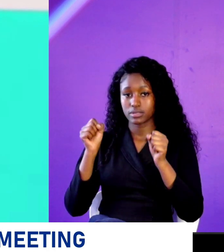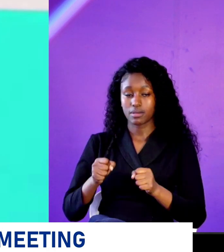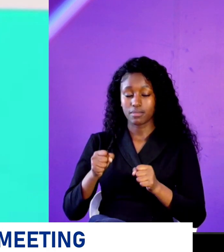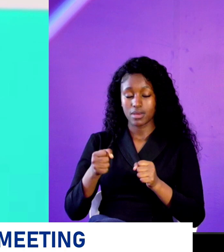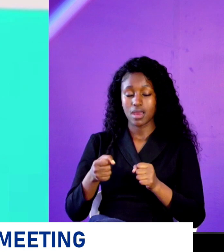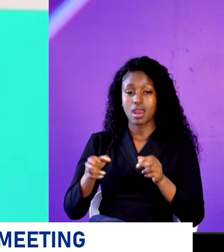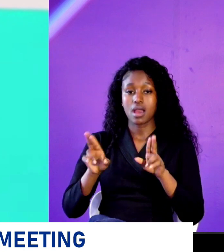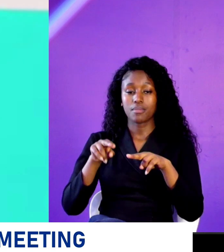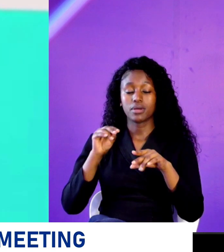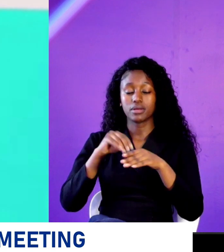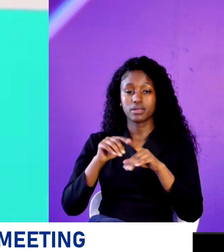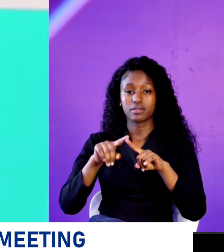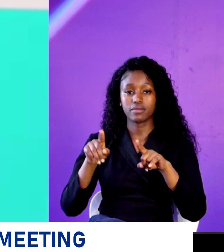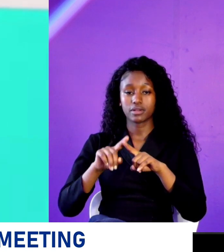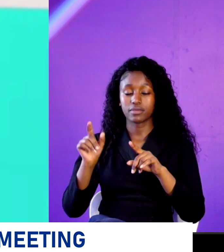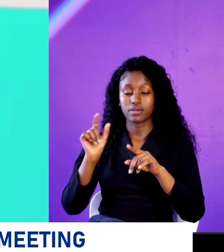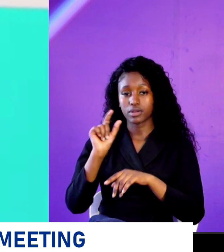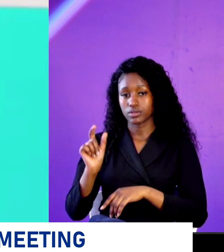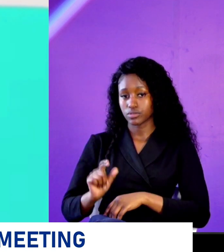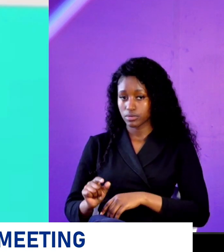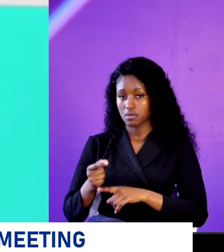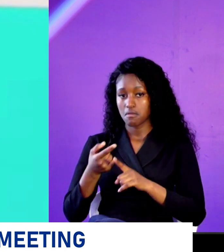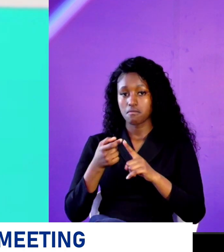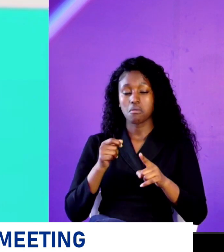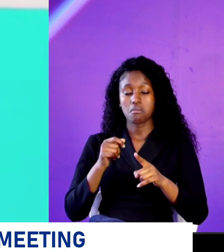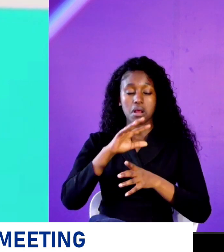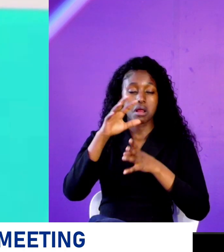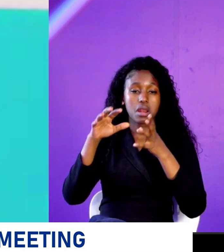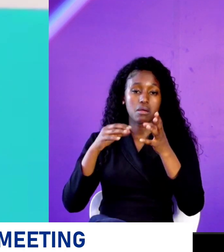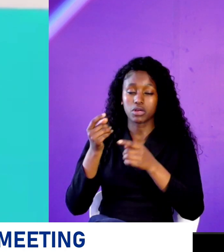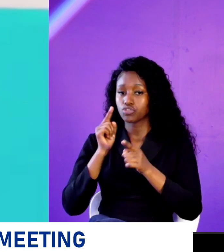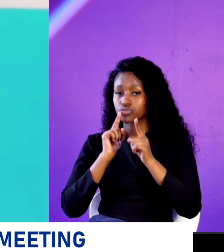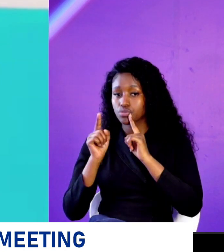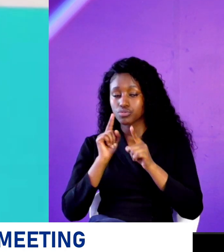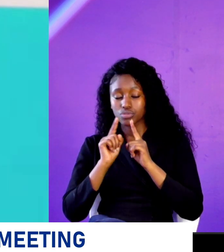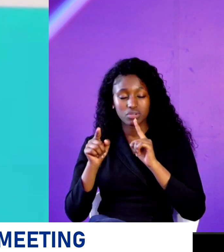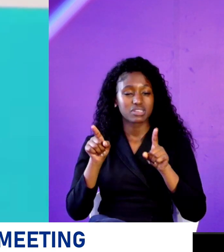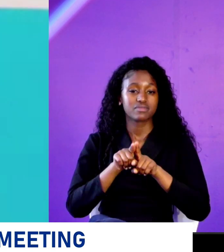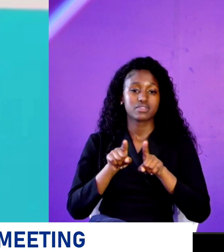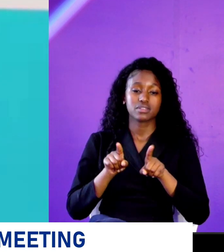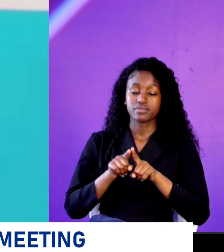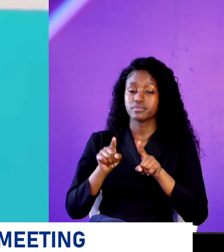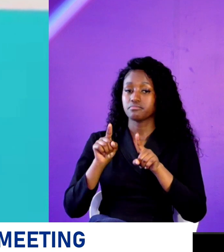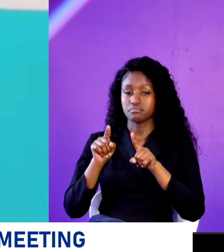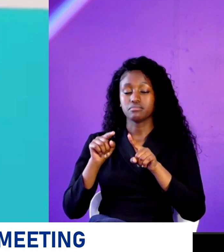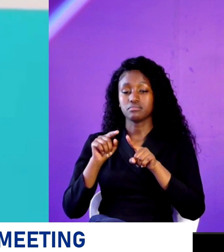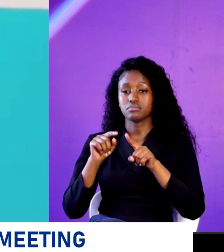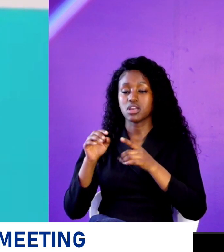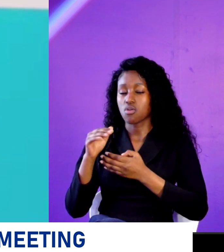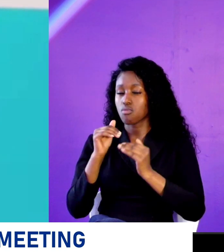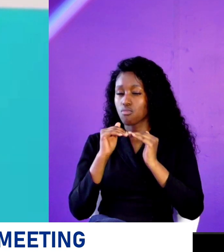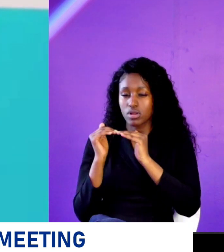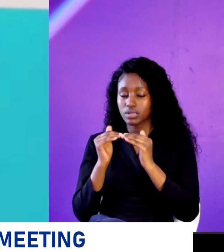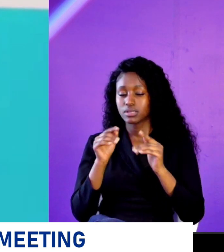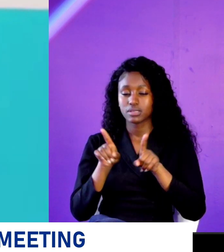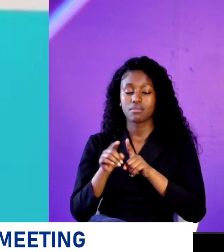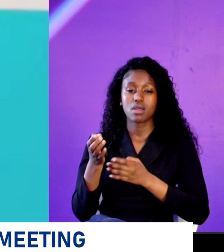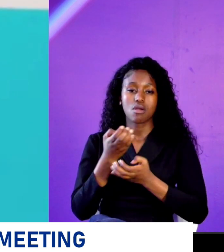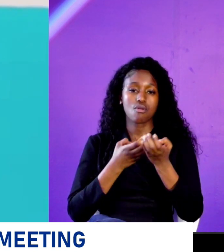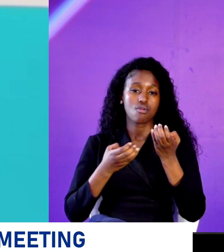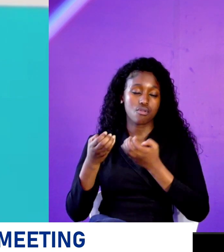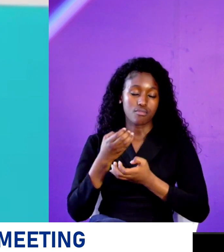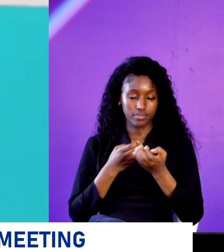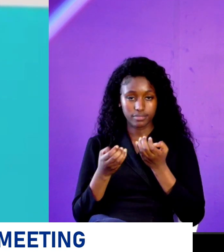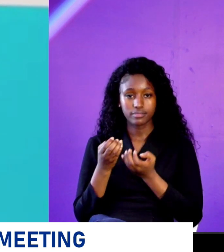pressure from climate shocks, conflicts, inequalities, and economic